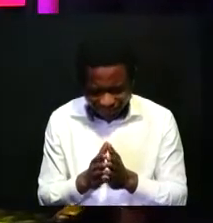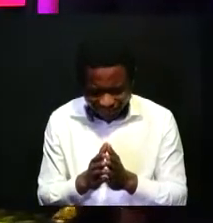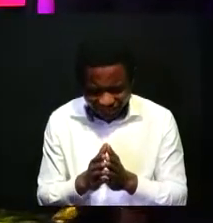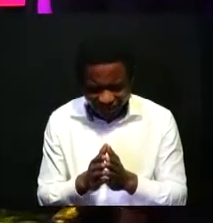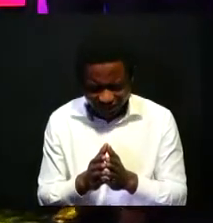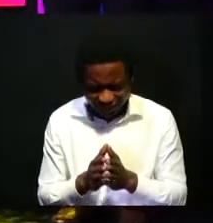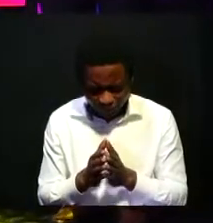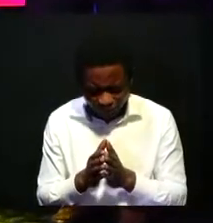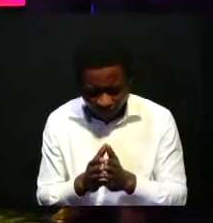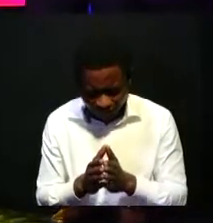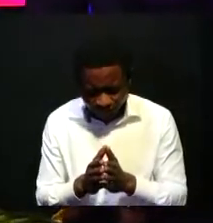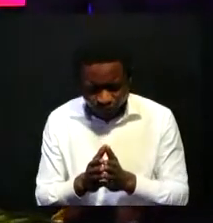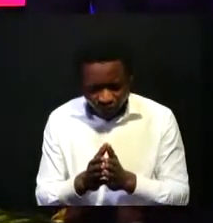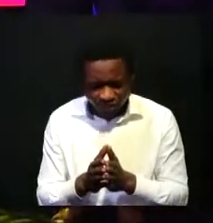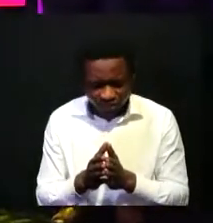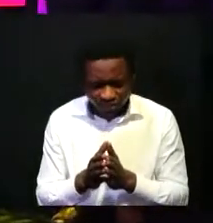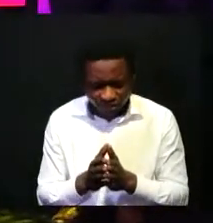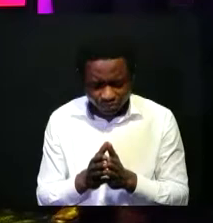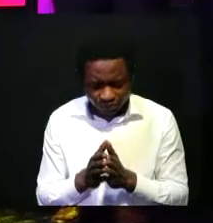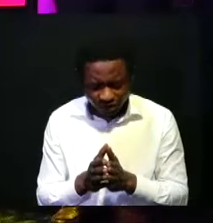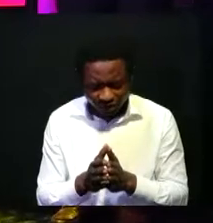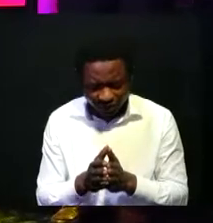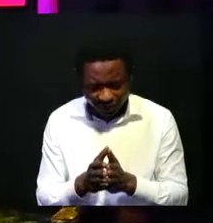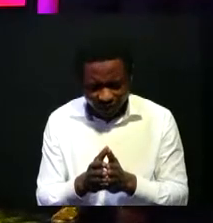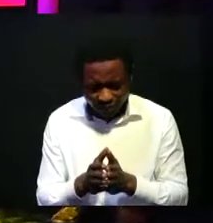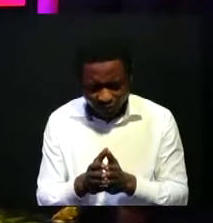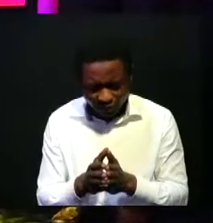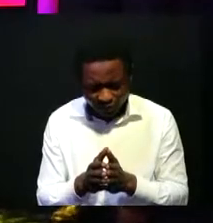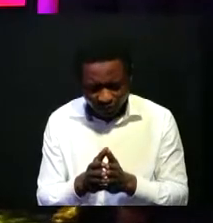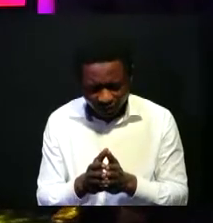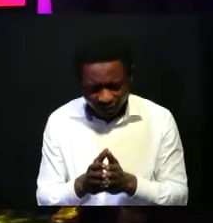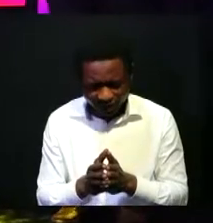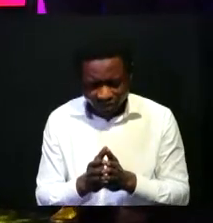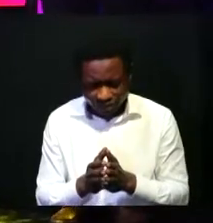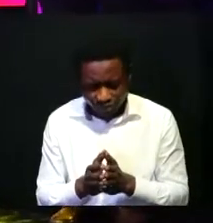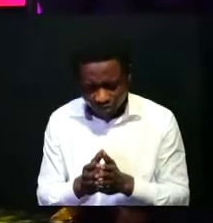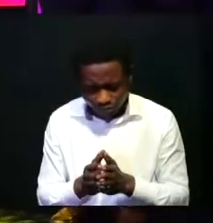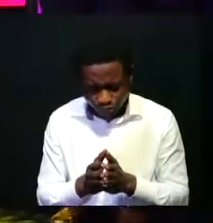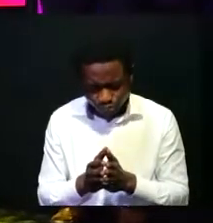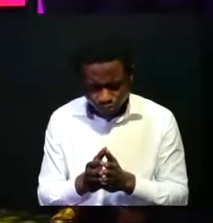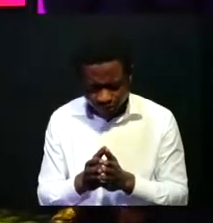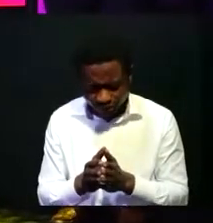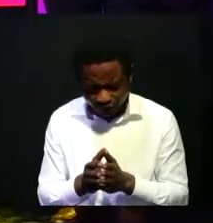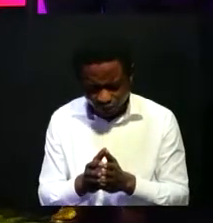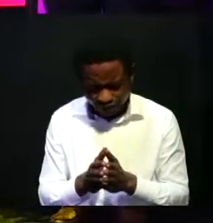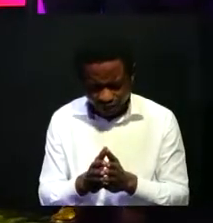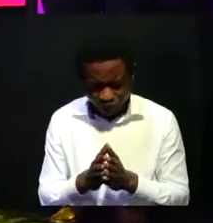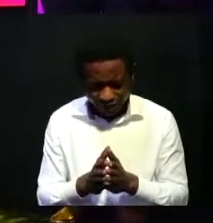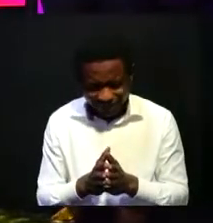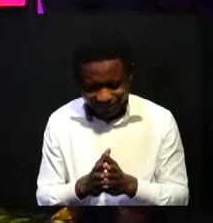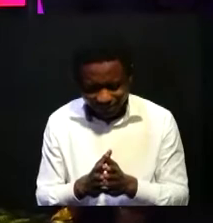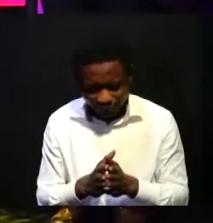asking for grace to put a family altar in place. Grace for establishment, O